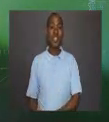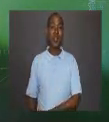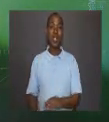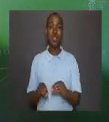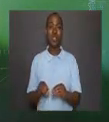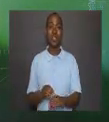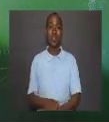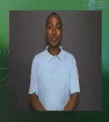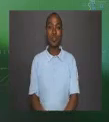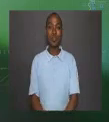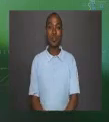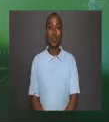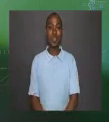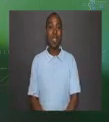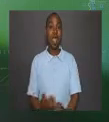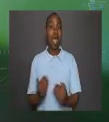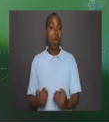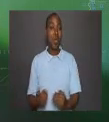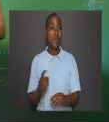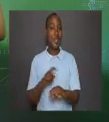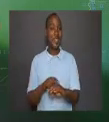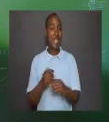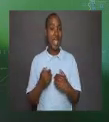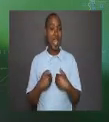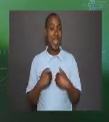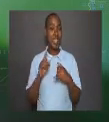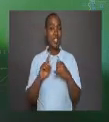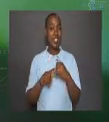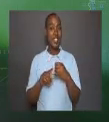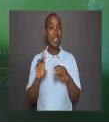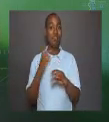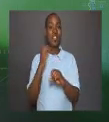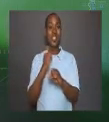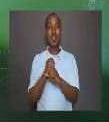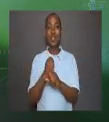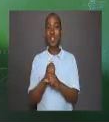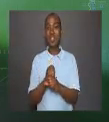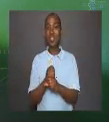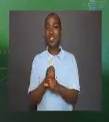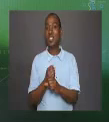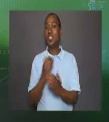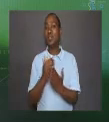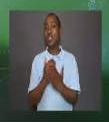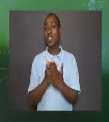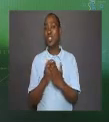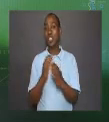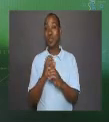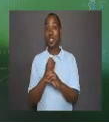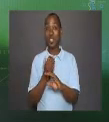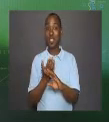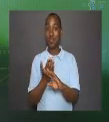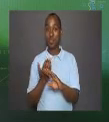Students, we have time for one last activity before we end our lesson for